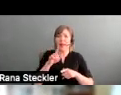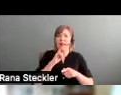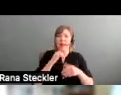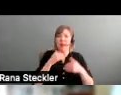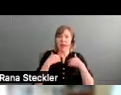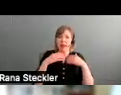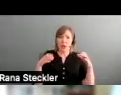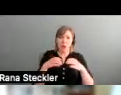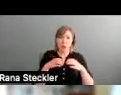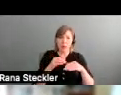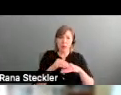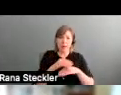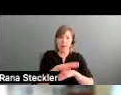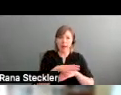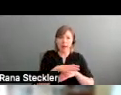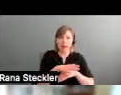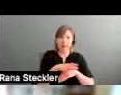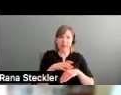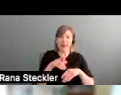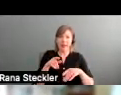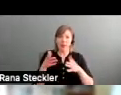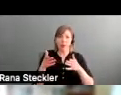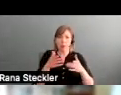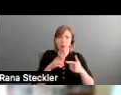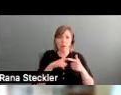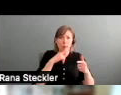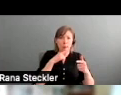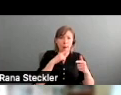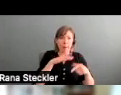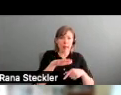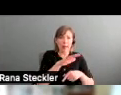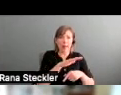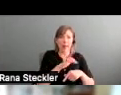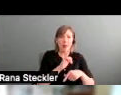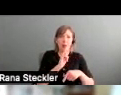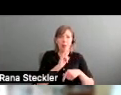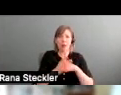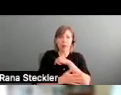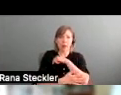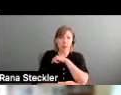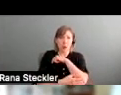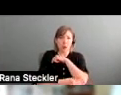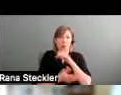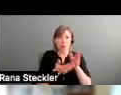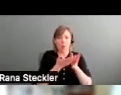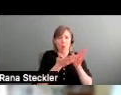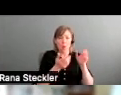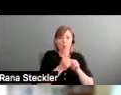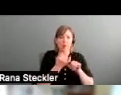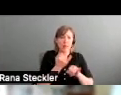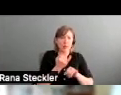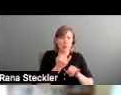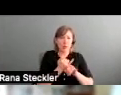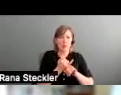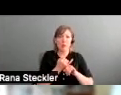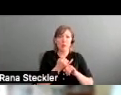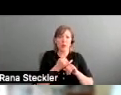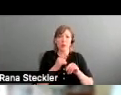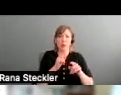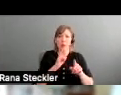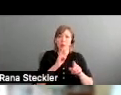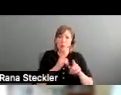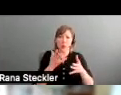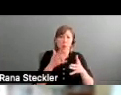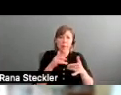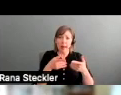cumulative effect. They brought to the public the really horrid conditions within institutions. But ultimately what that